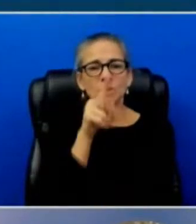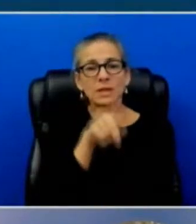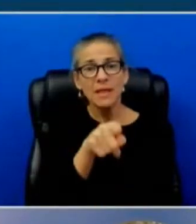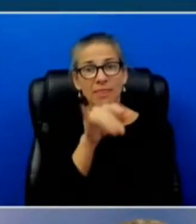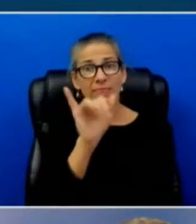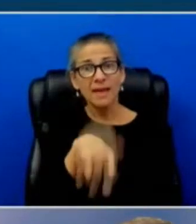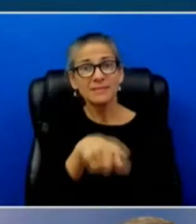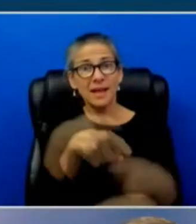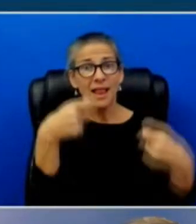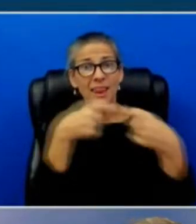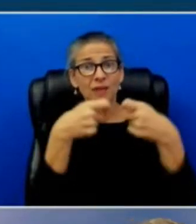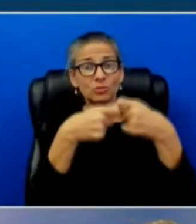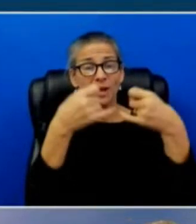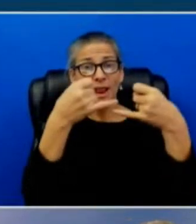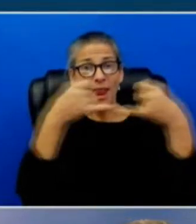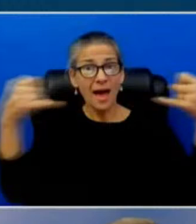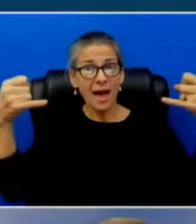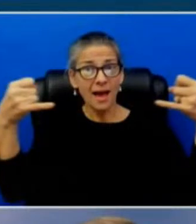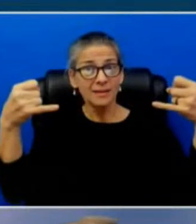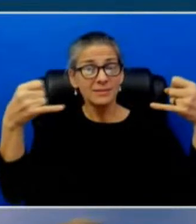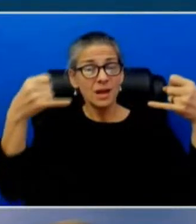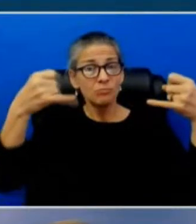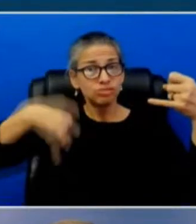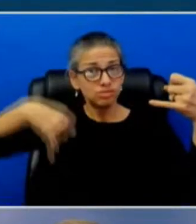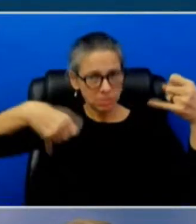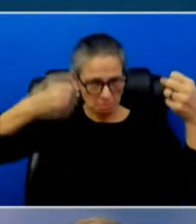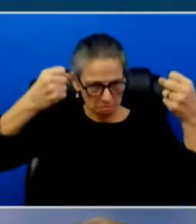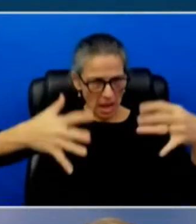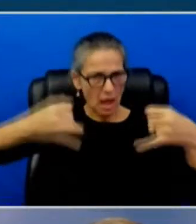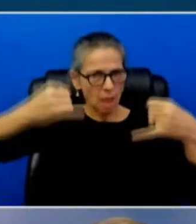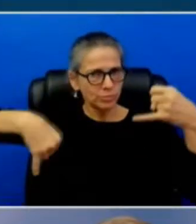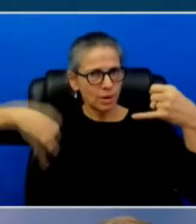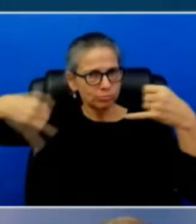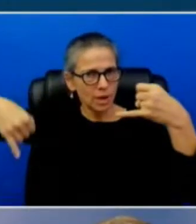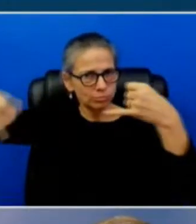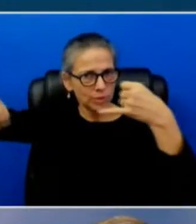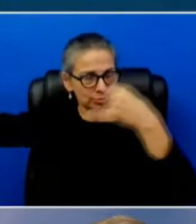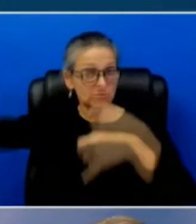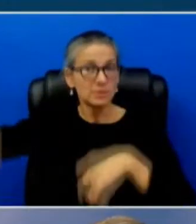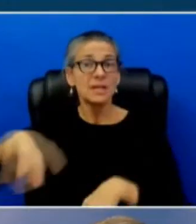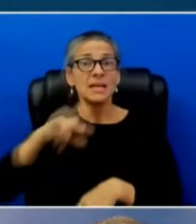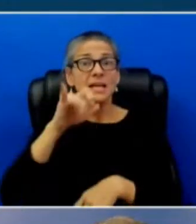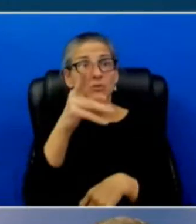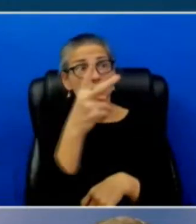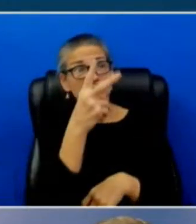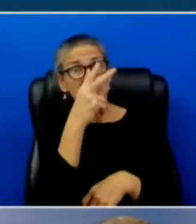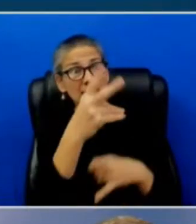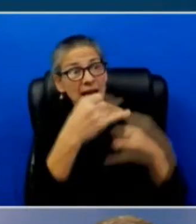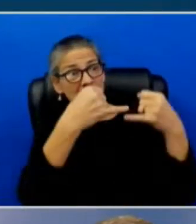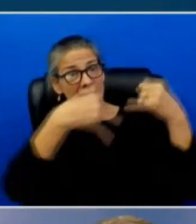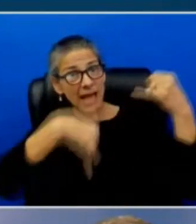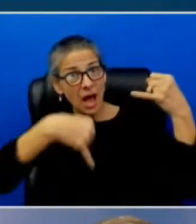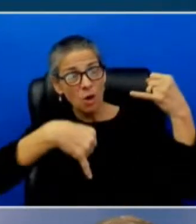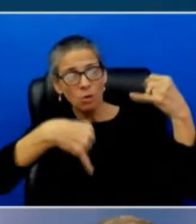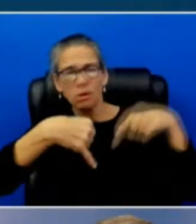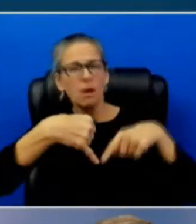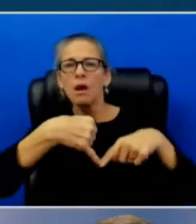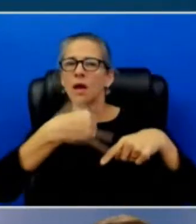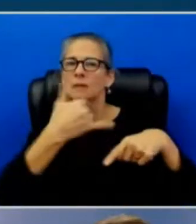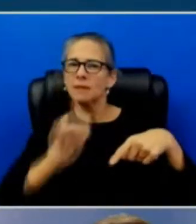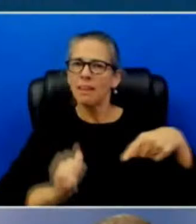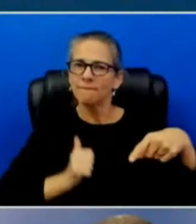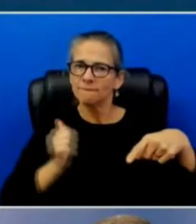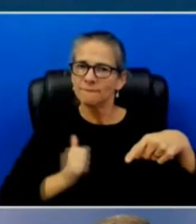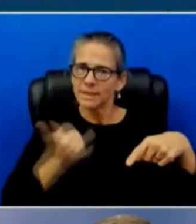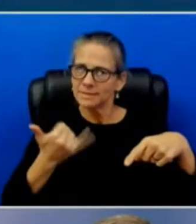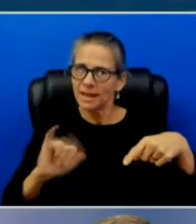next slide is about avoiding them. Just assume that they are all live. Assume that anything that you would